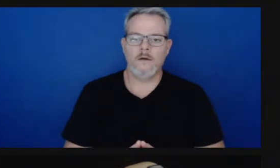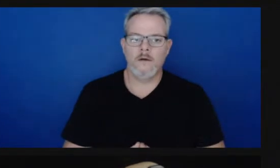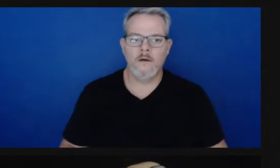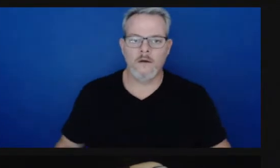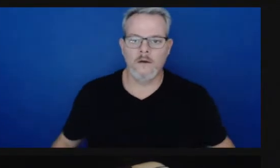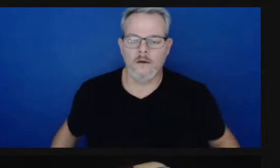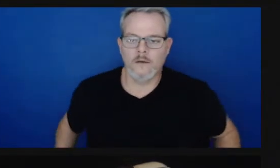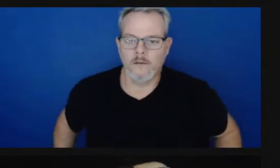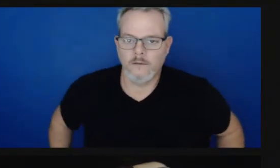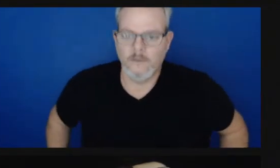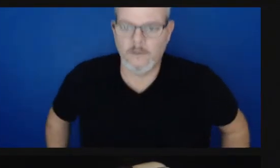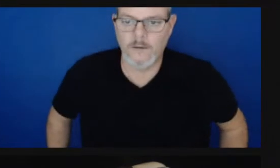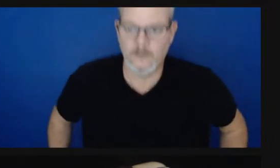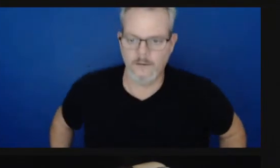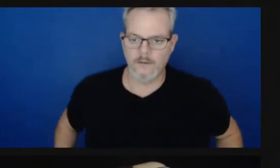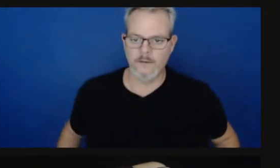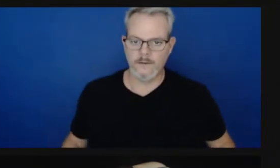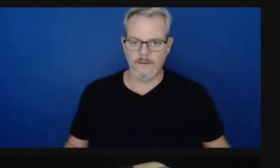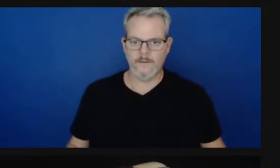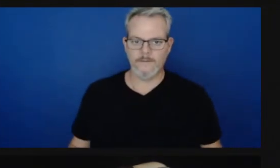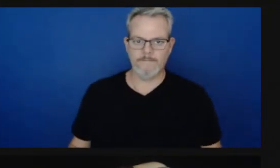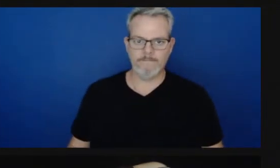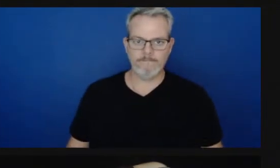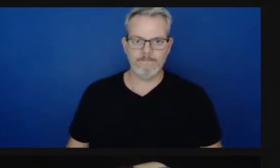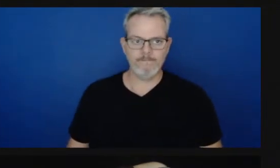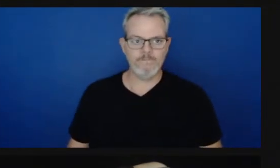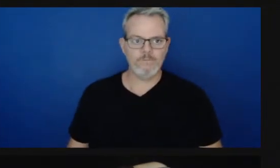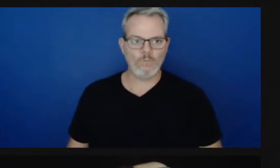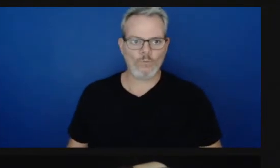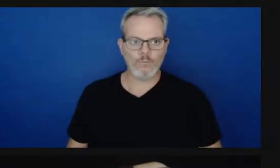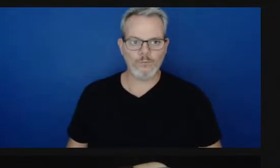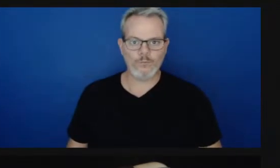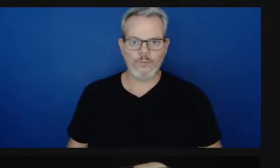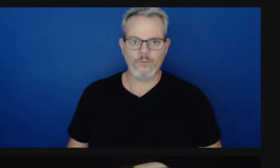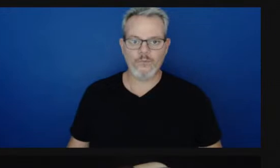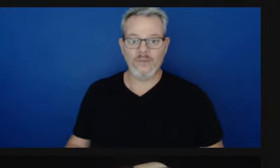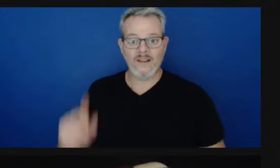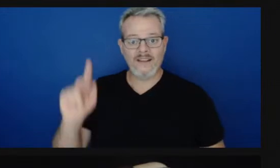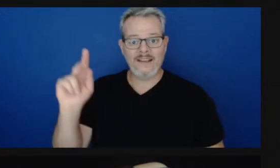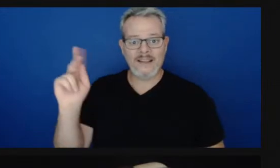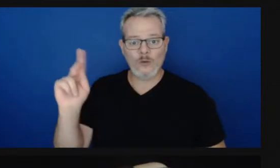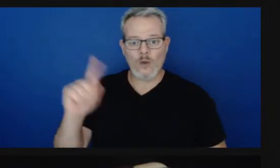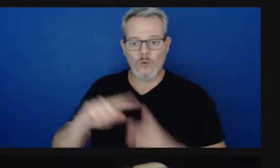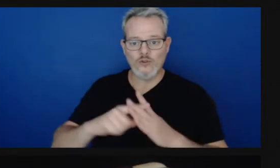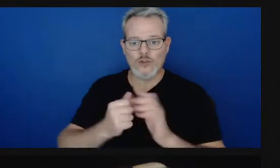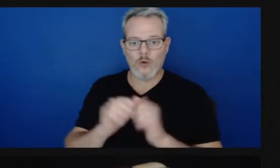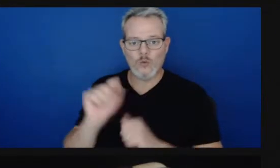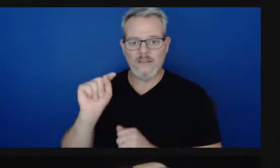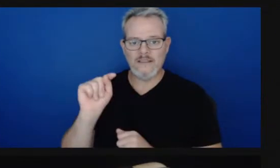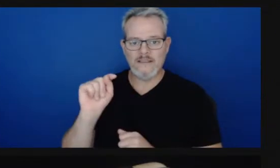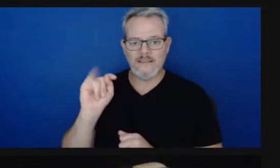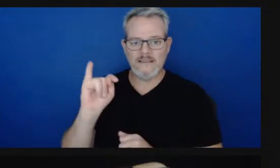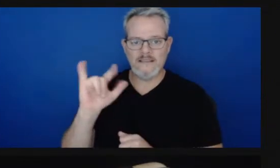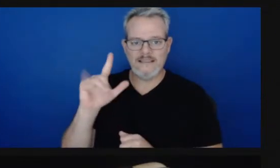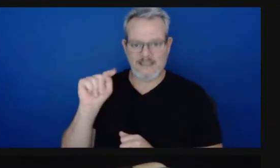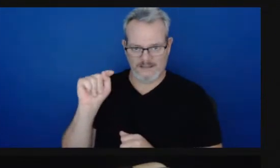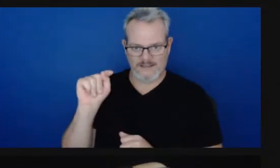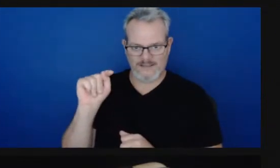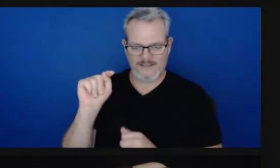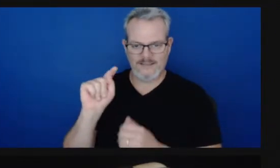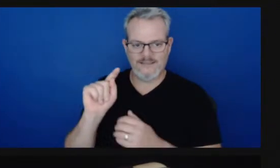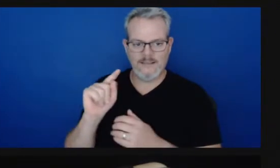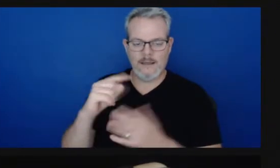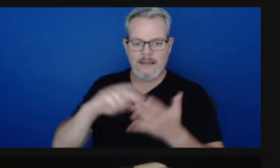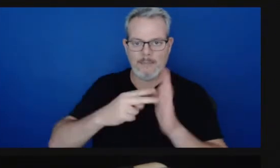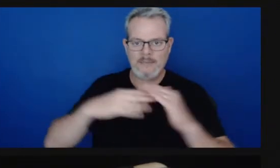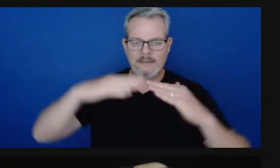signals. So let's do that here. And on Kilauea, starting with a tilt over the last week. This is the ground tilt measuring